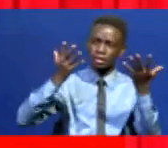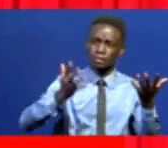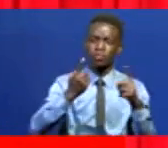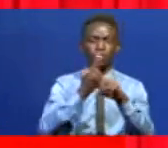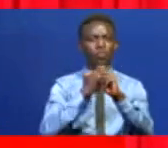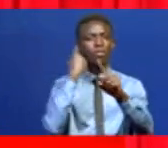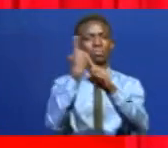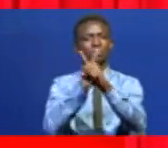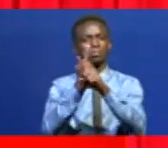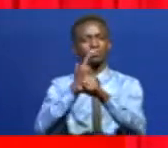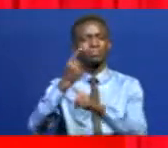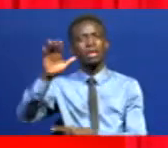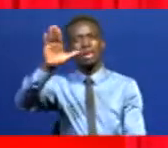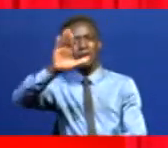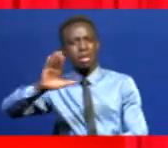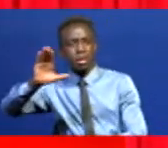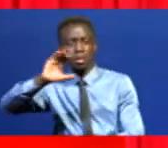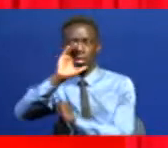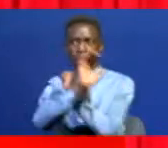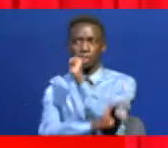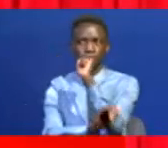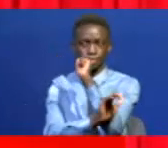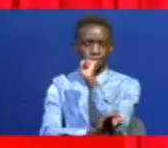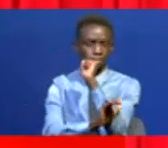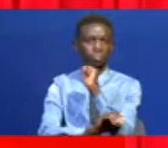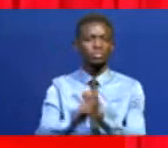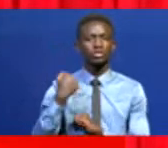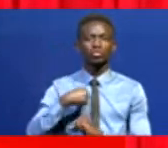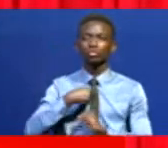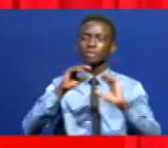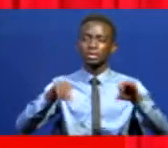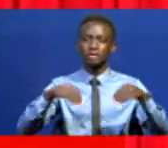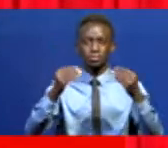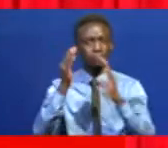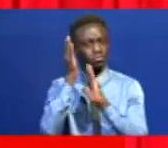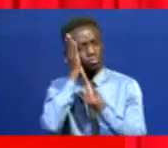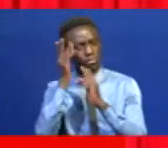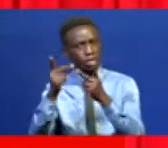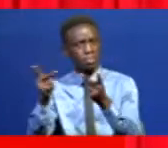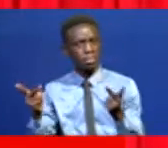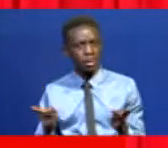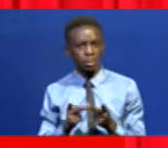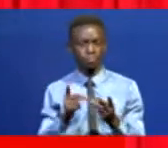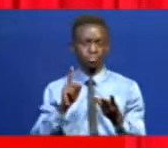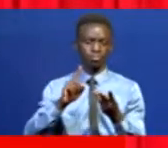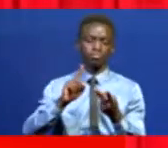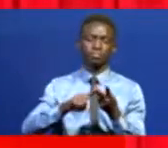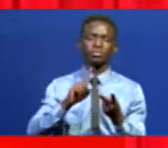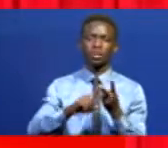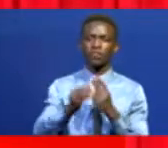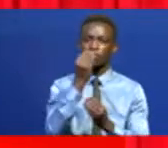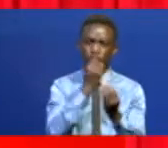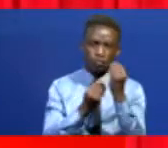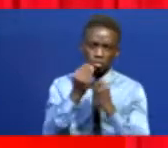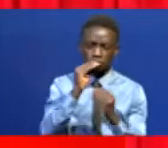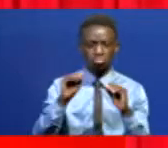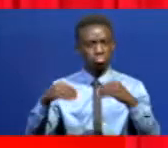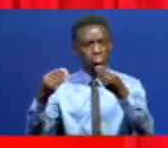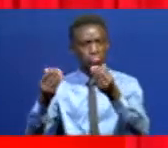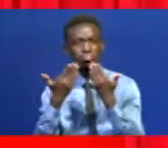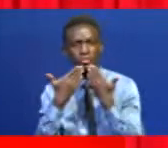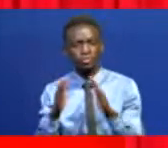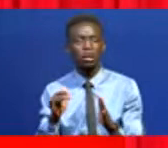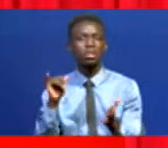and also we were able to provide accommodation, we were able to provide them with meals, and that is what we intend to do,